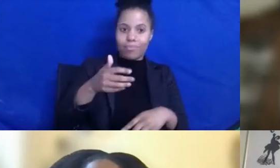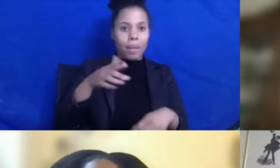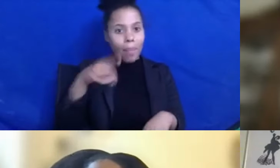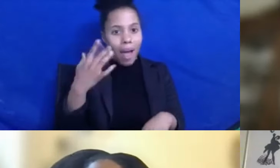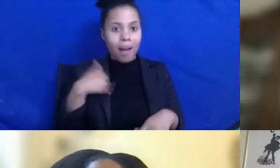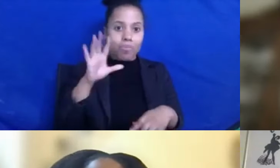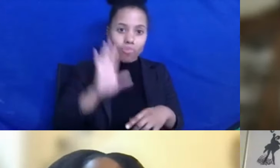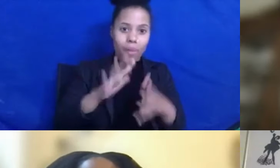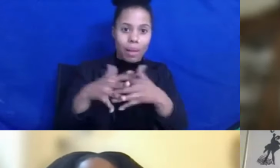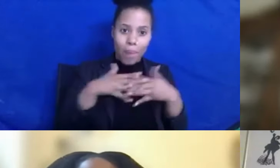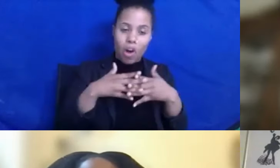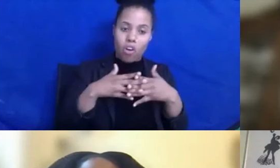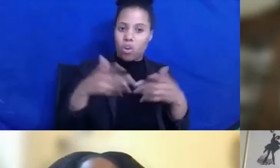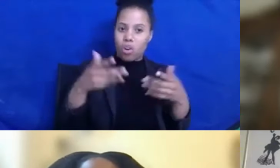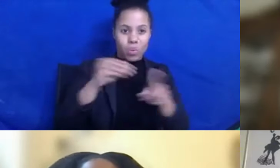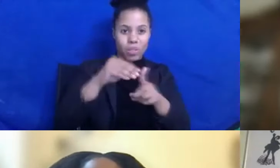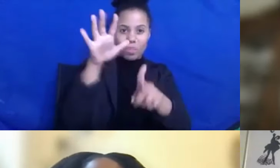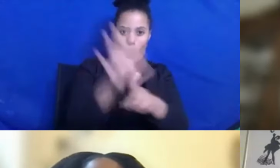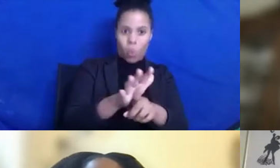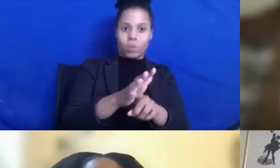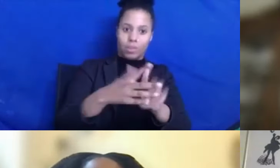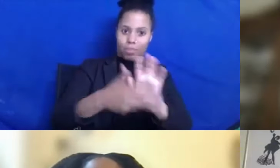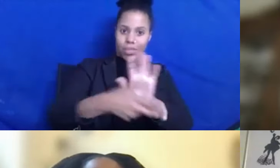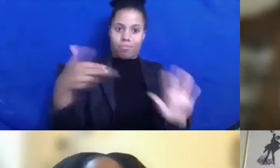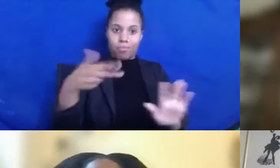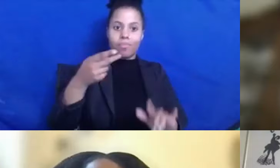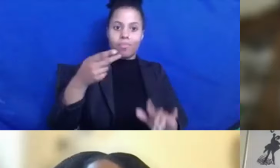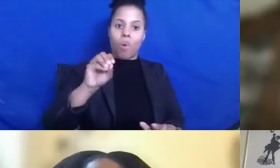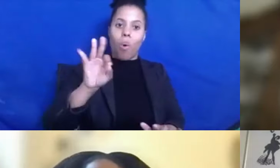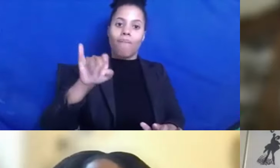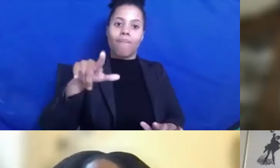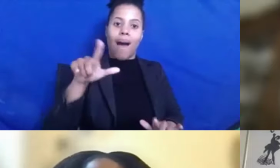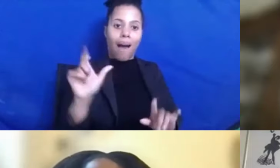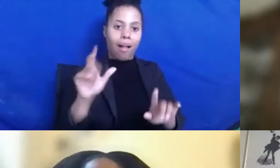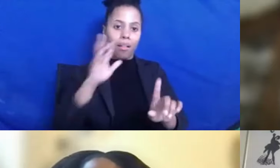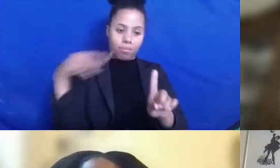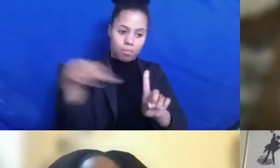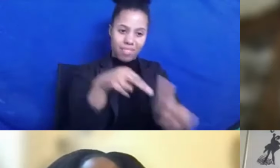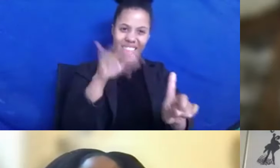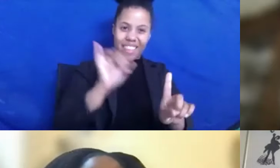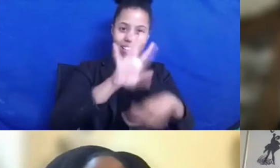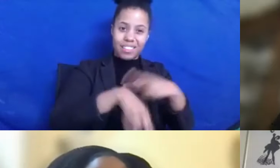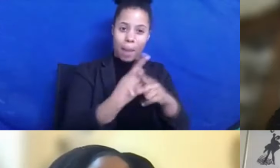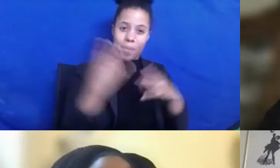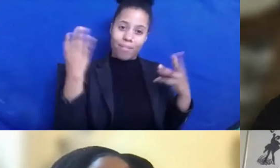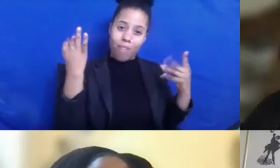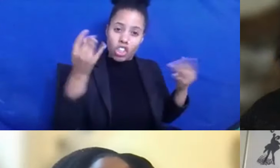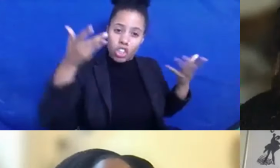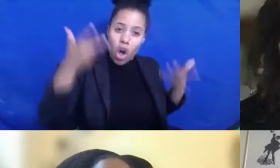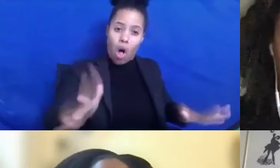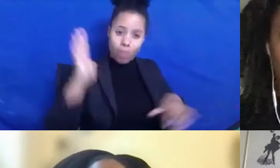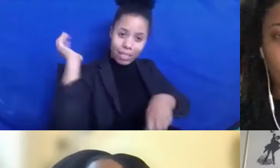being profiled, and that, you know, that logic has pretty much consisted throughout history and just